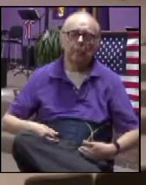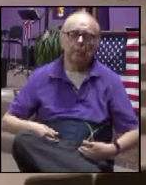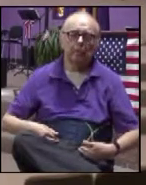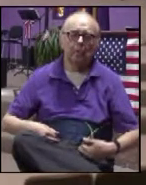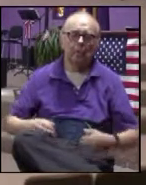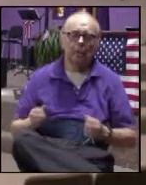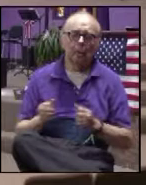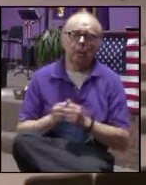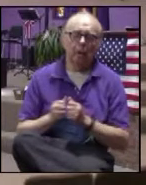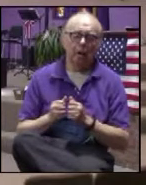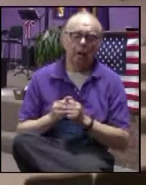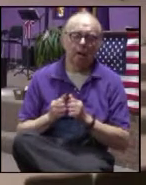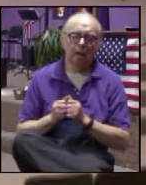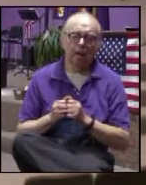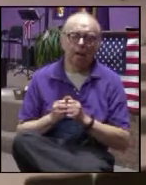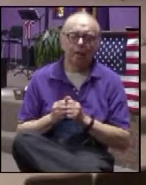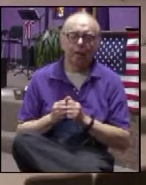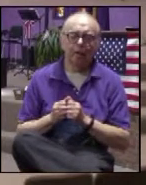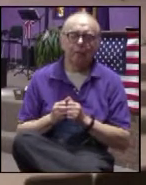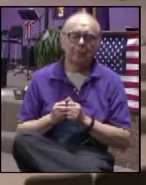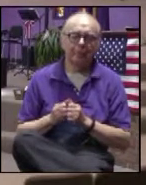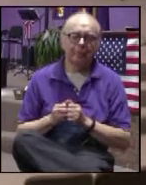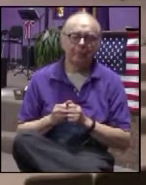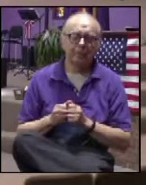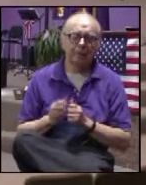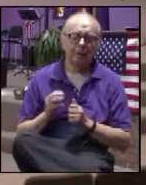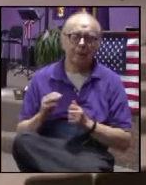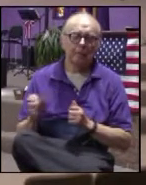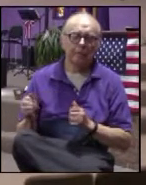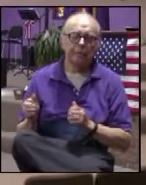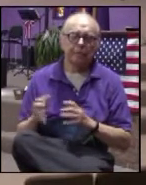with a Miss America sash.